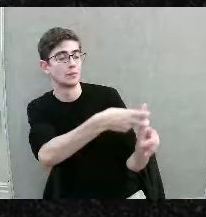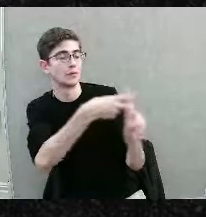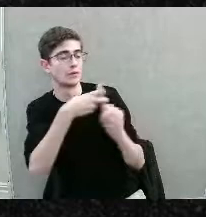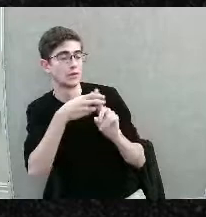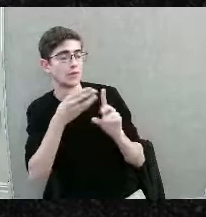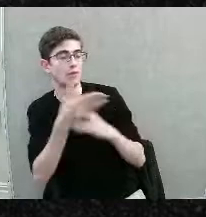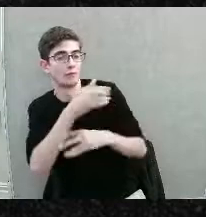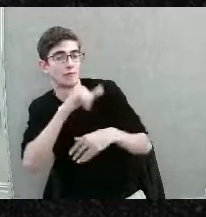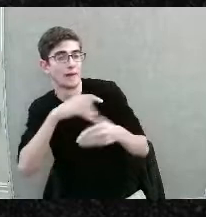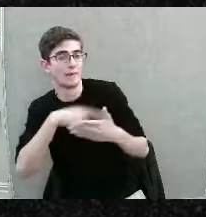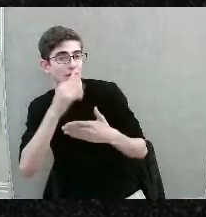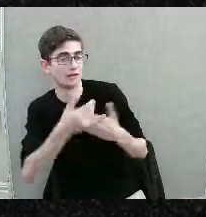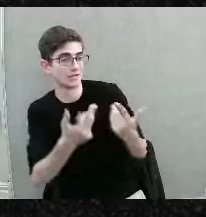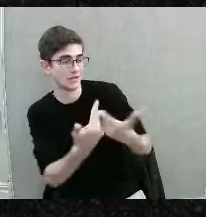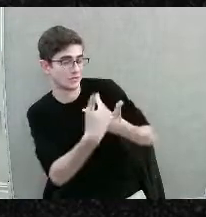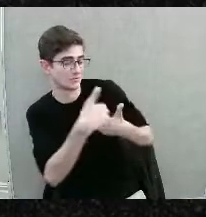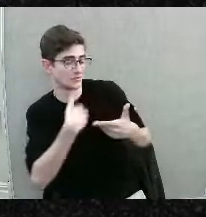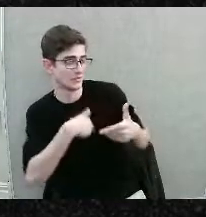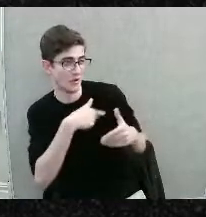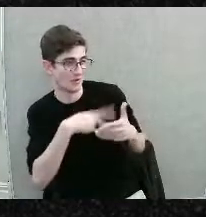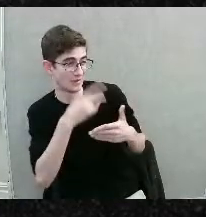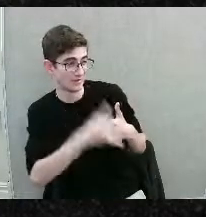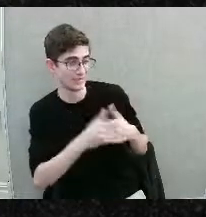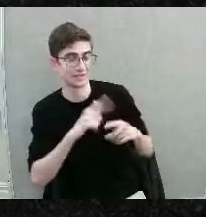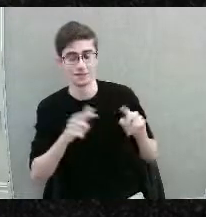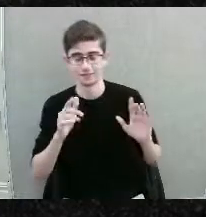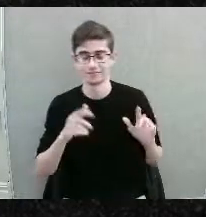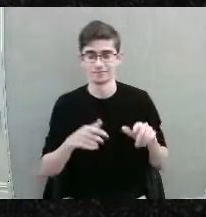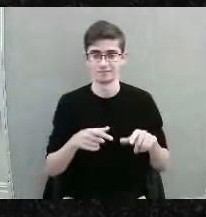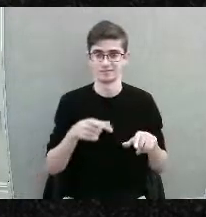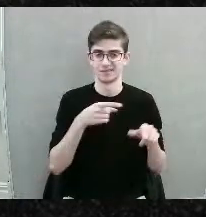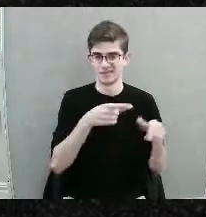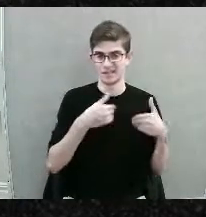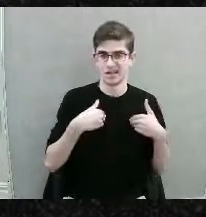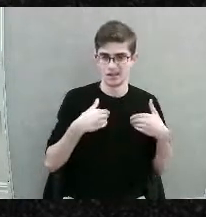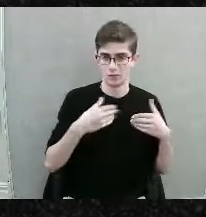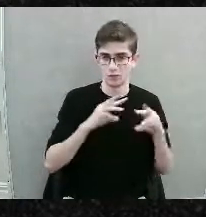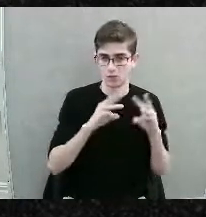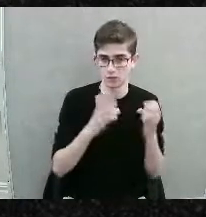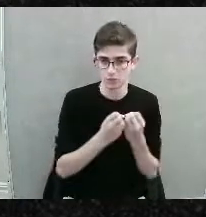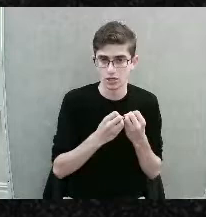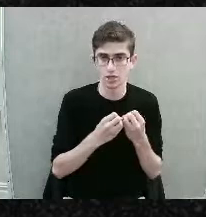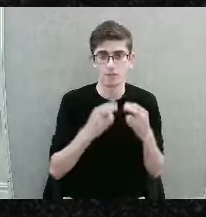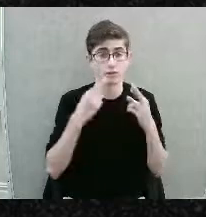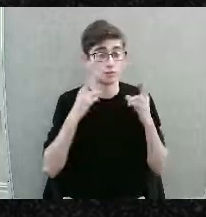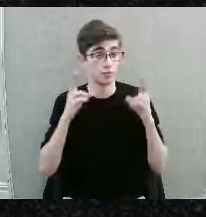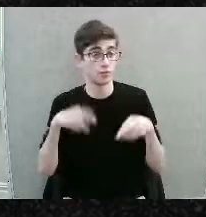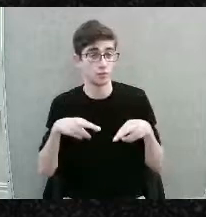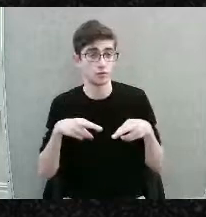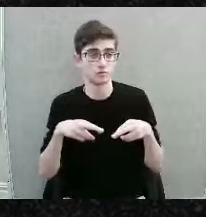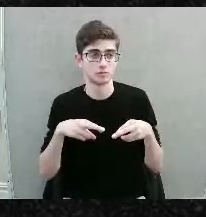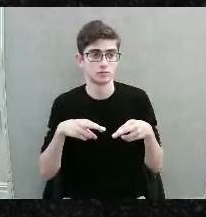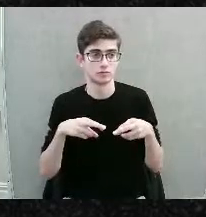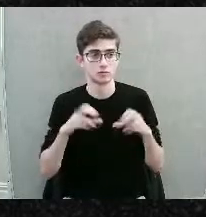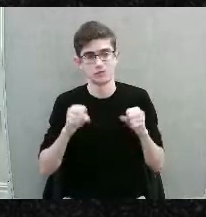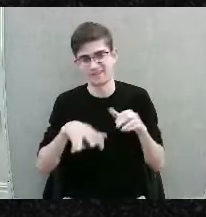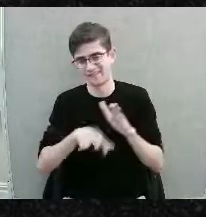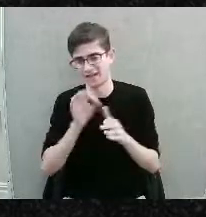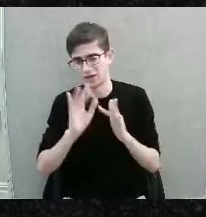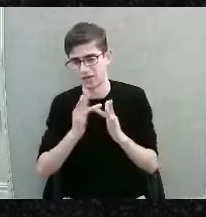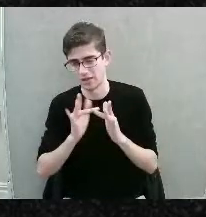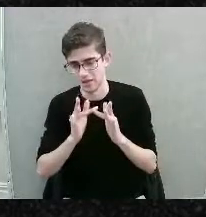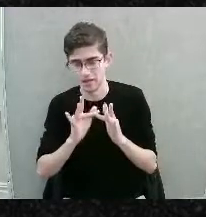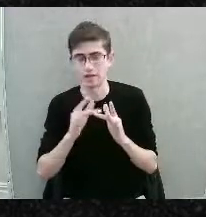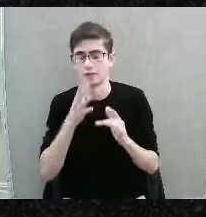that project on domestic work. It included a workshop and a report and issue of the Web Journal Scholar and Feminist Online